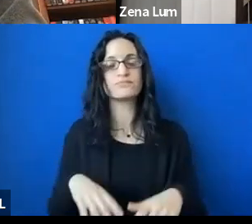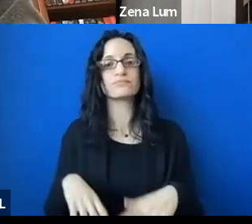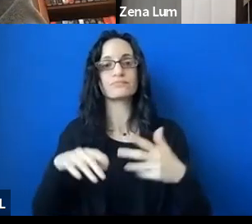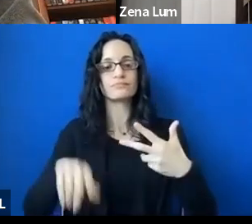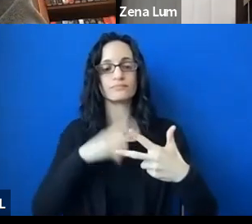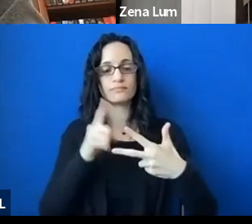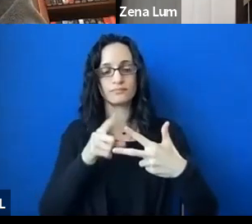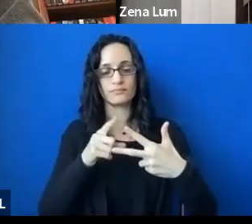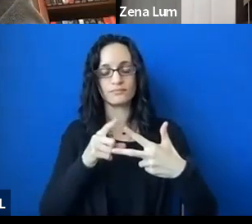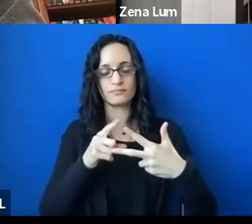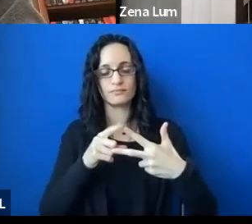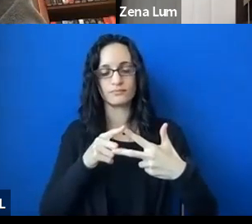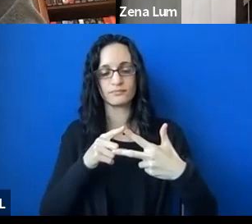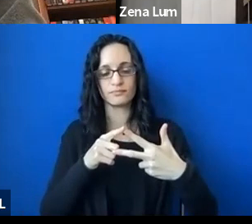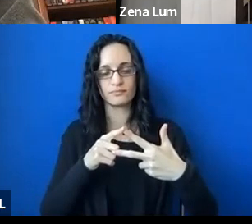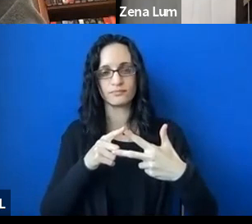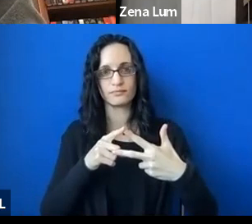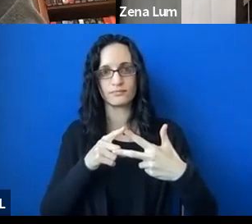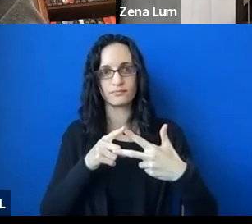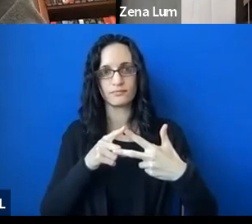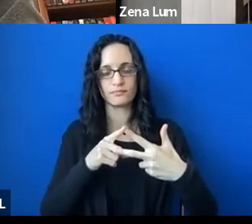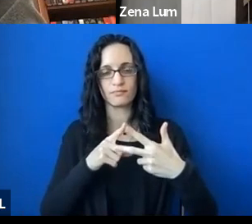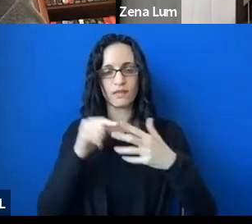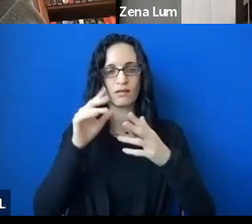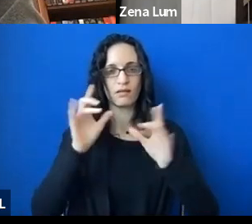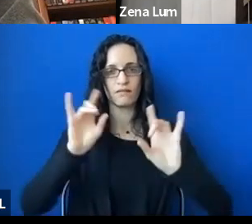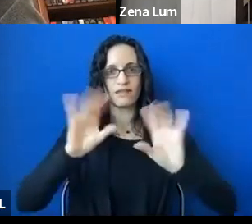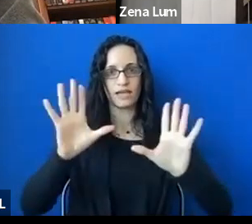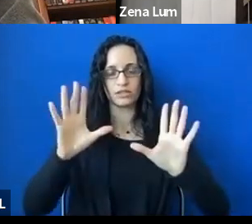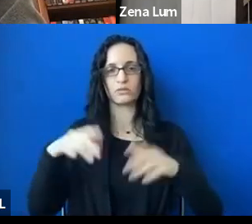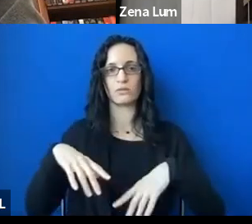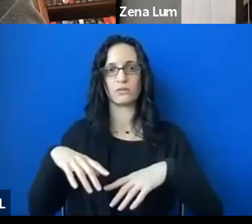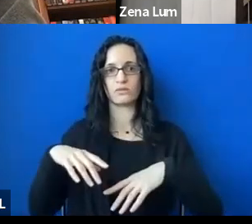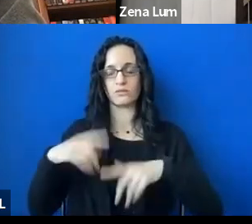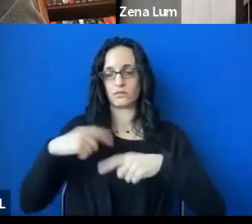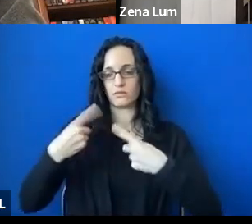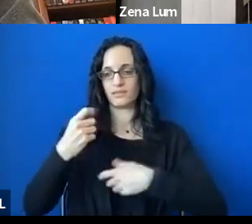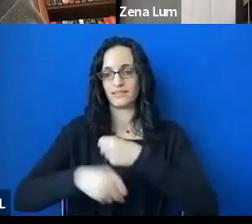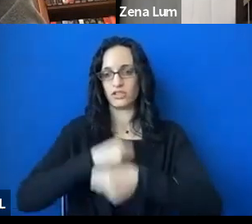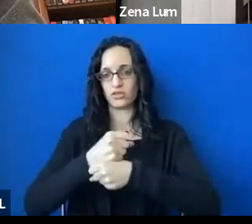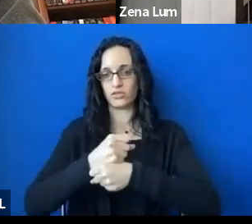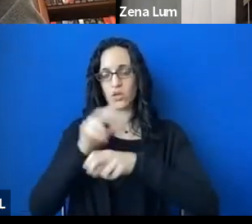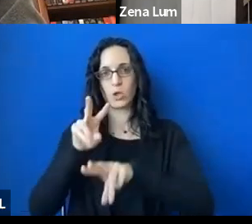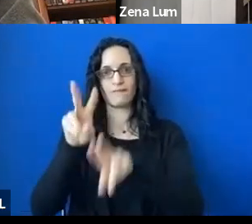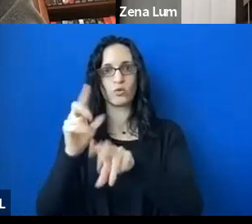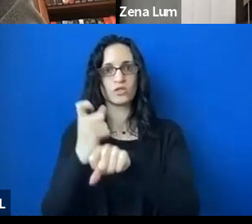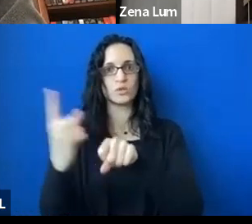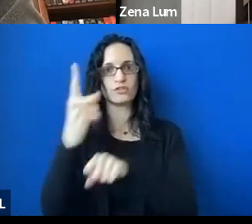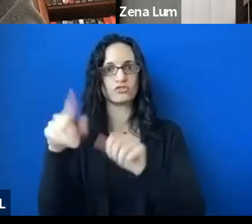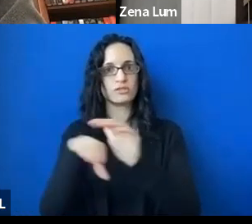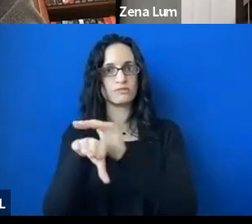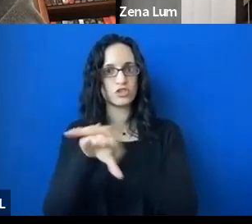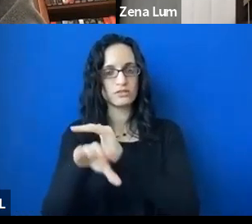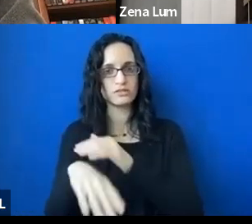way the fiasco unfolded this year for next year's admissions. The reason you are dealing with